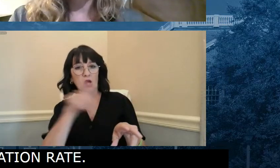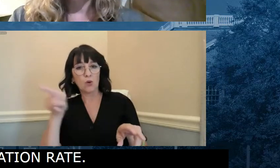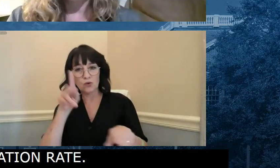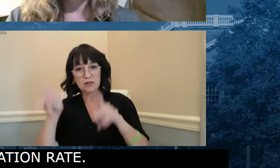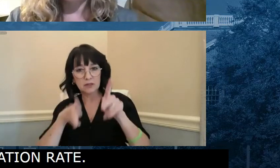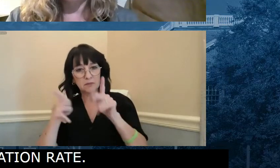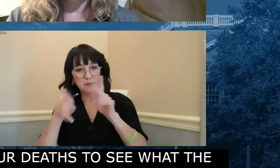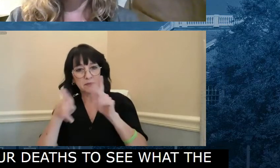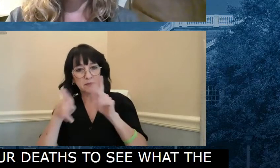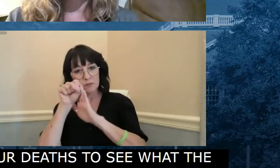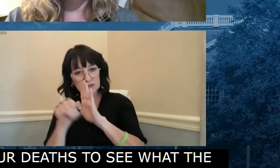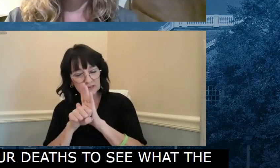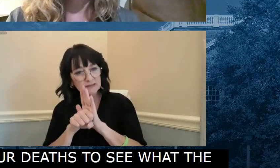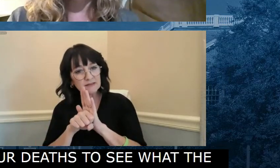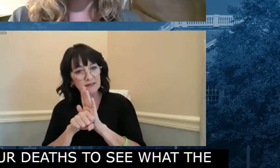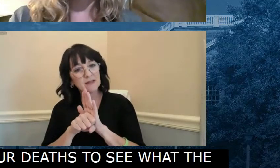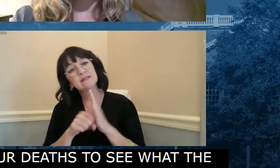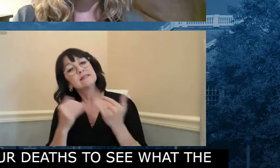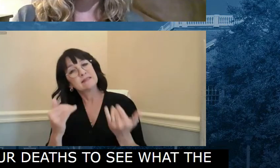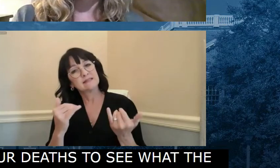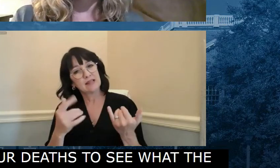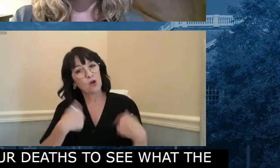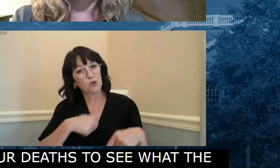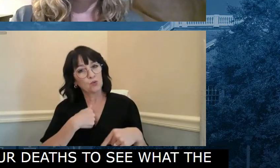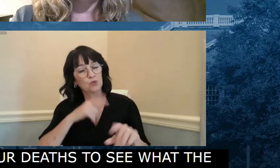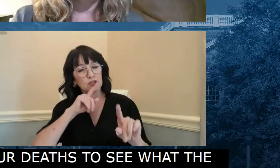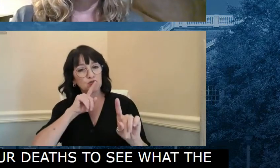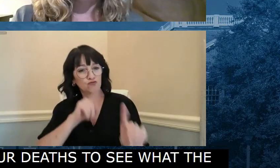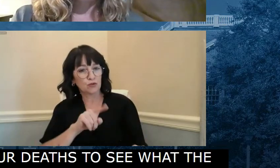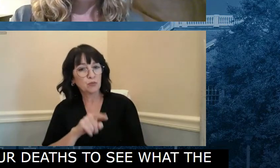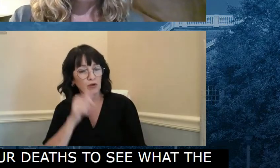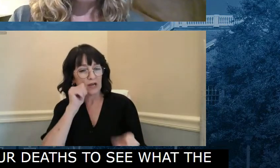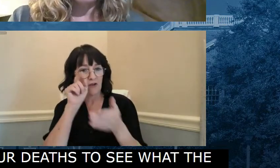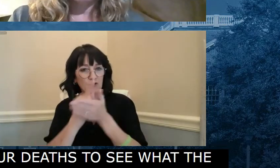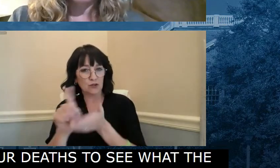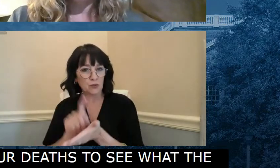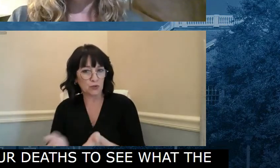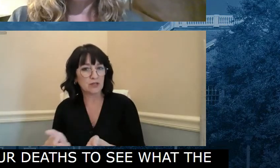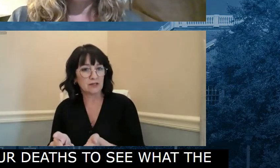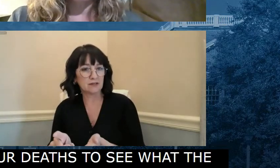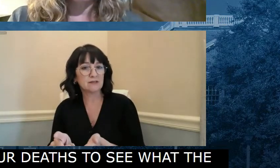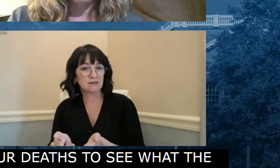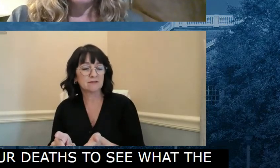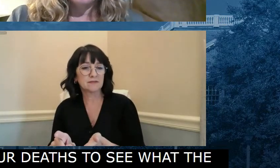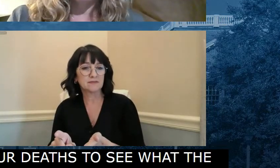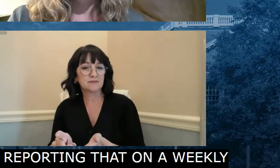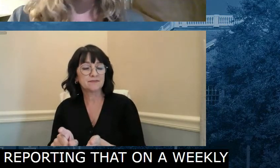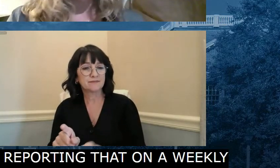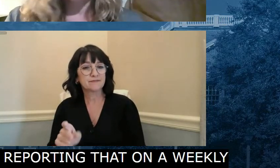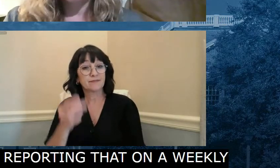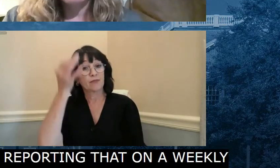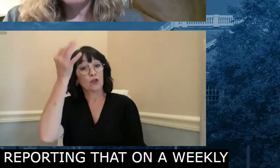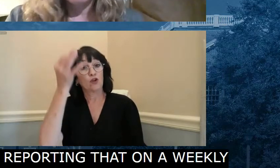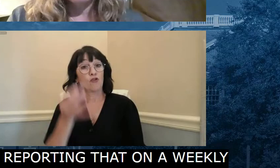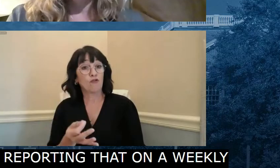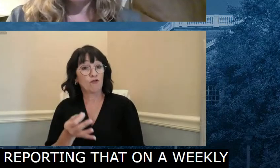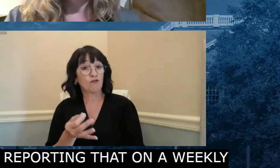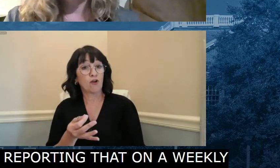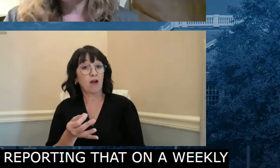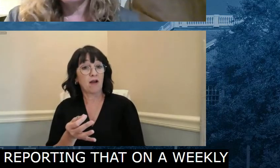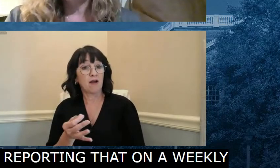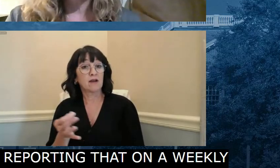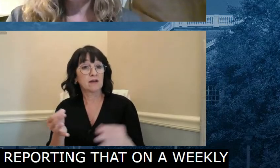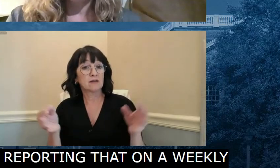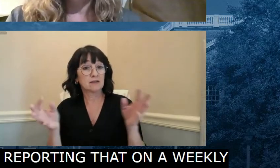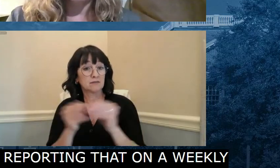now reporting on that on a weekly basis and on our Friday press releases. Fortunately, we didn't have any deaths